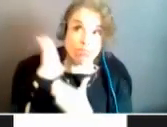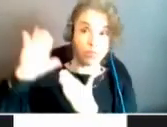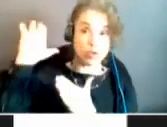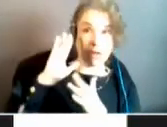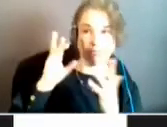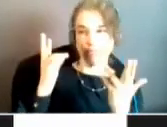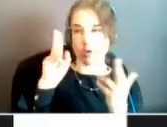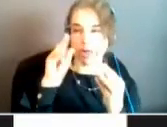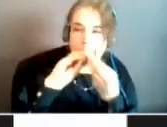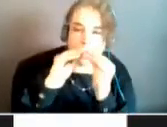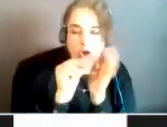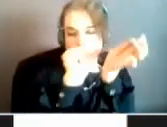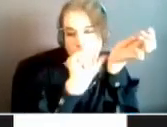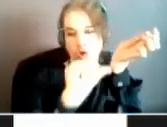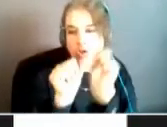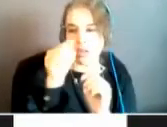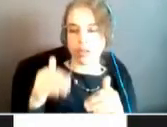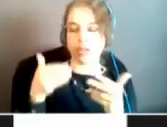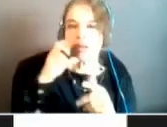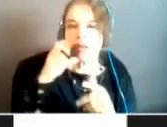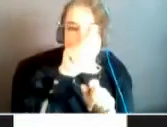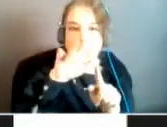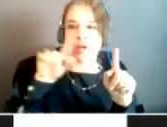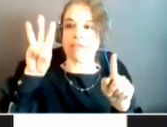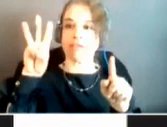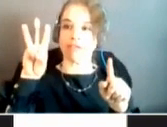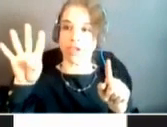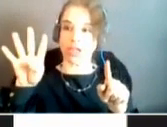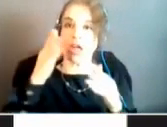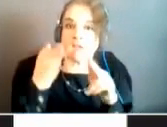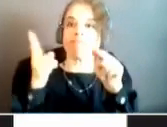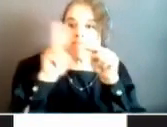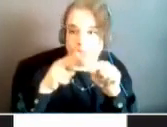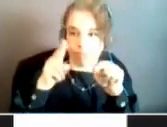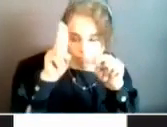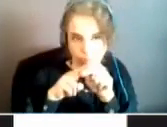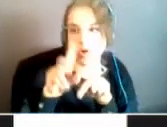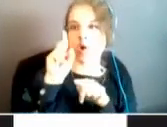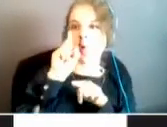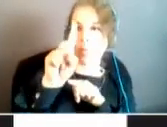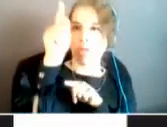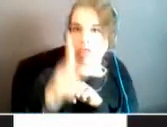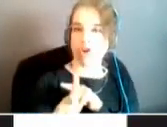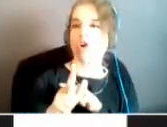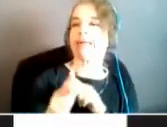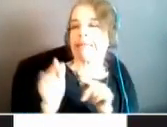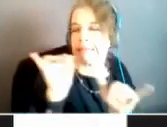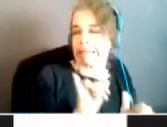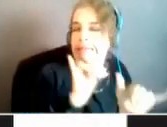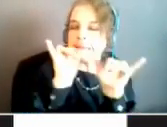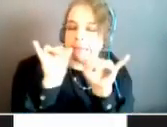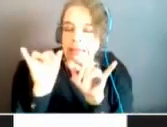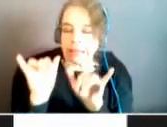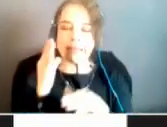the rate and number of suicides among adults aged 35 to 64 increased by almost one third nationally, which is similar to what we